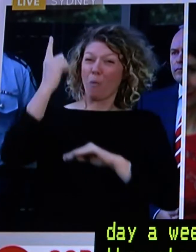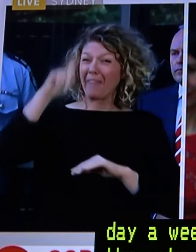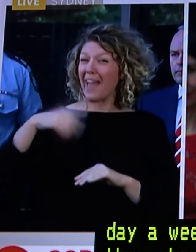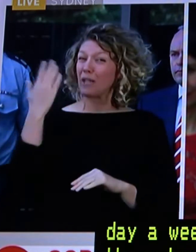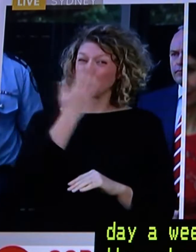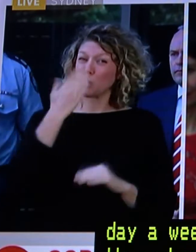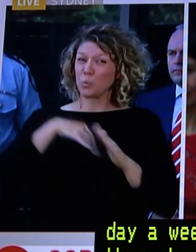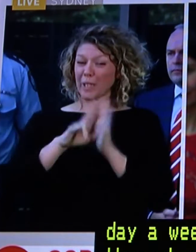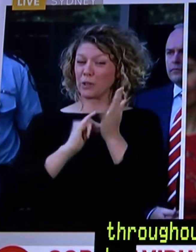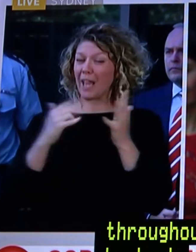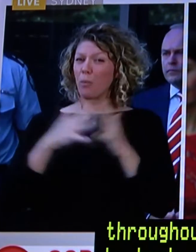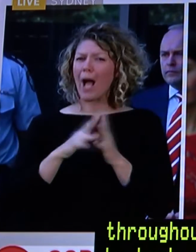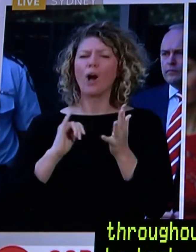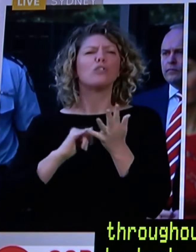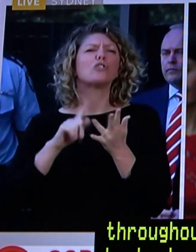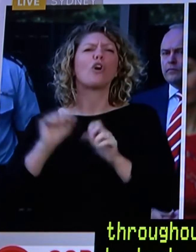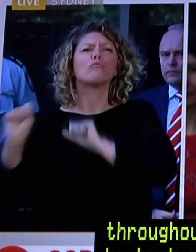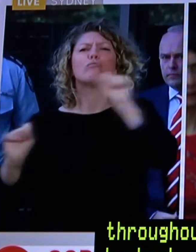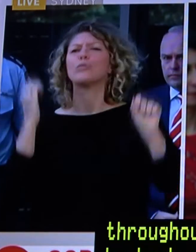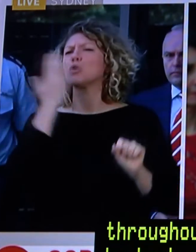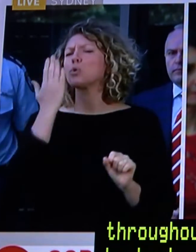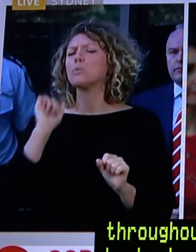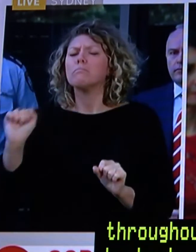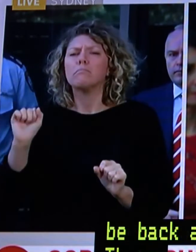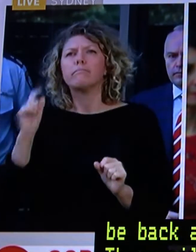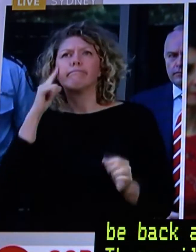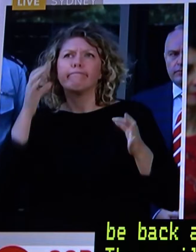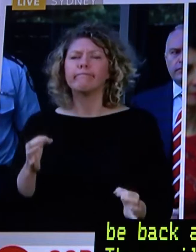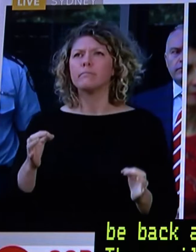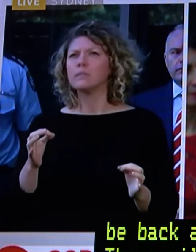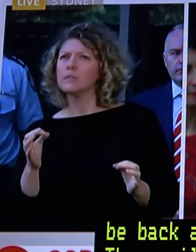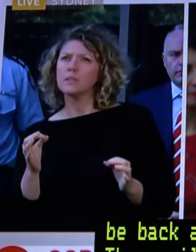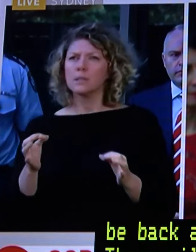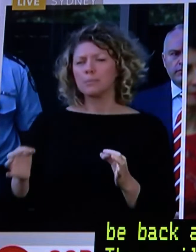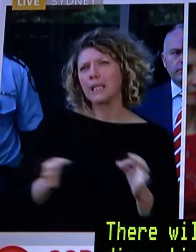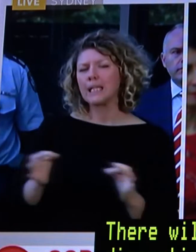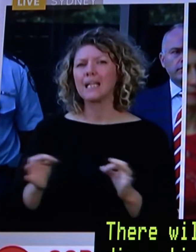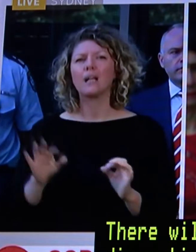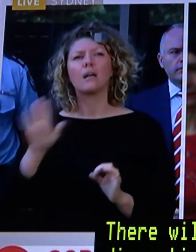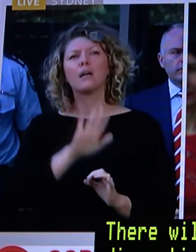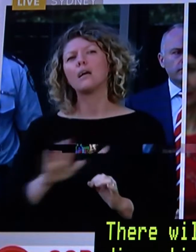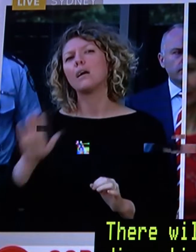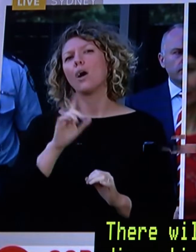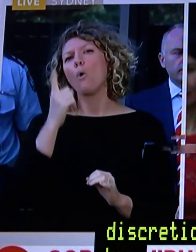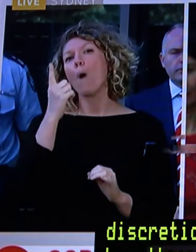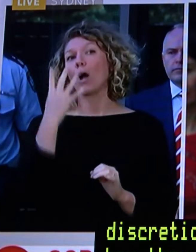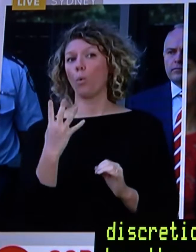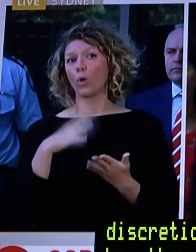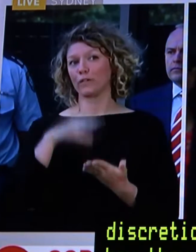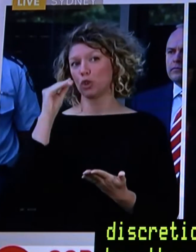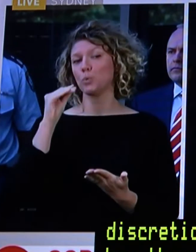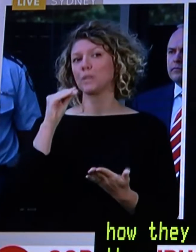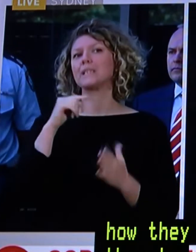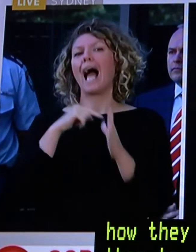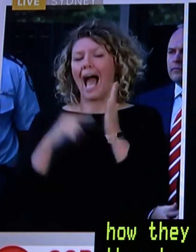and discretion on a school level as to how they implement this. We want them to make sure that they are having about a quarter of students on campus